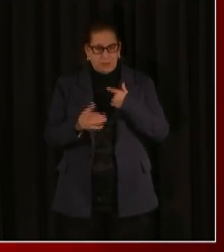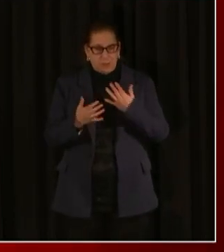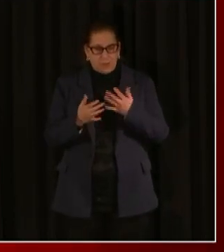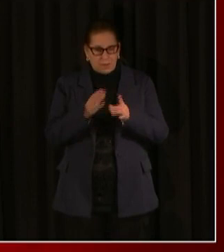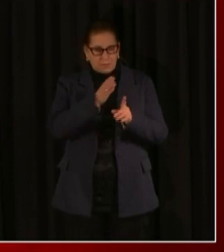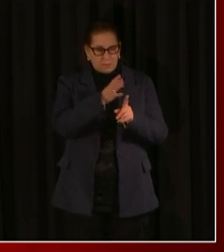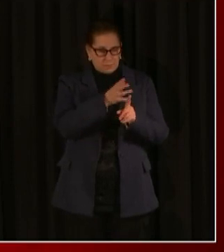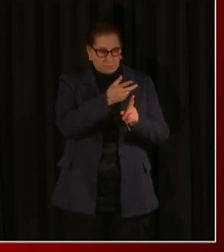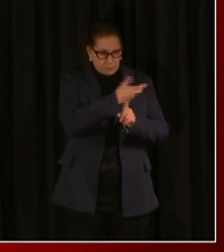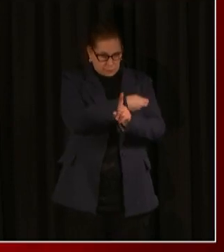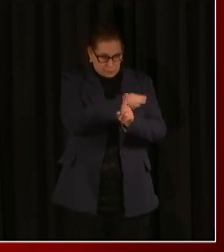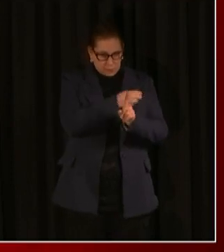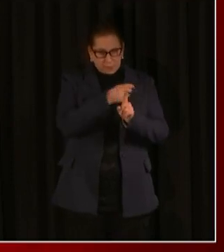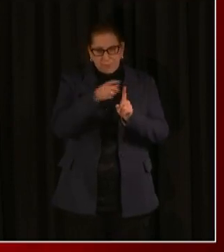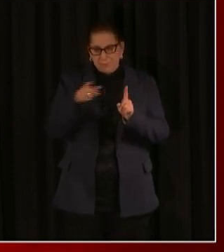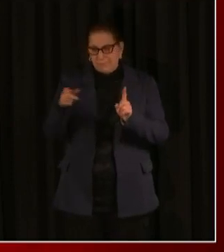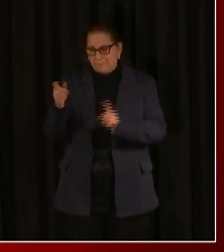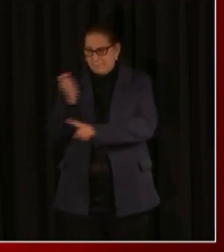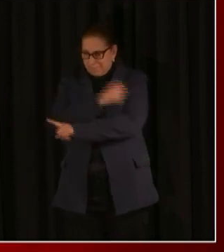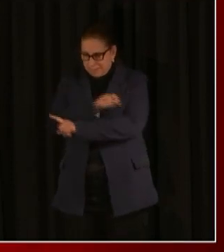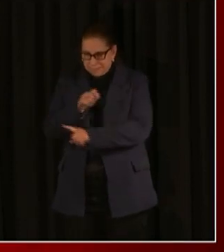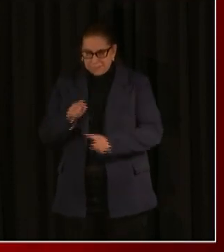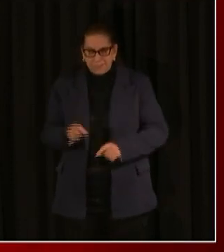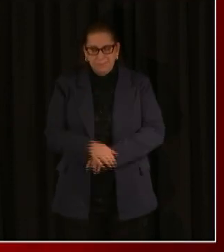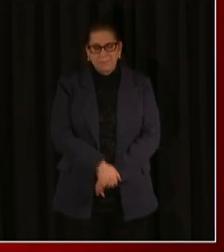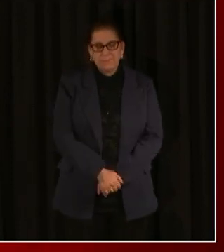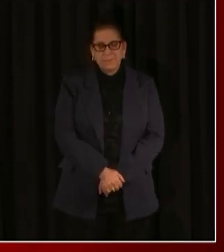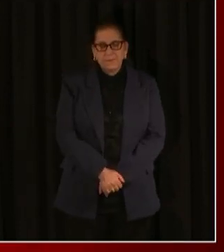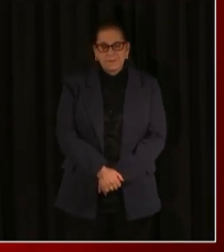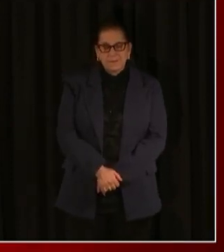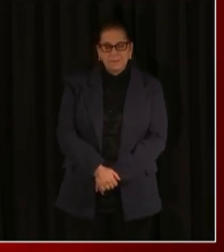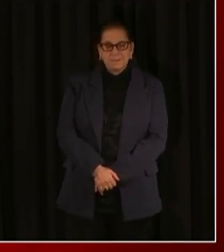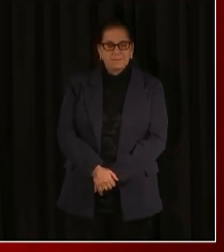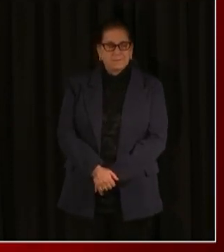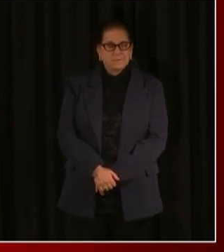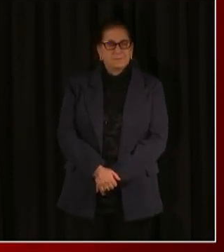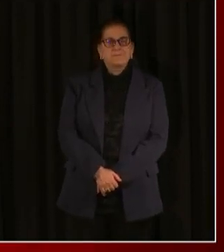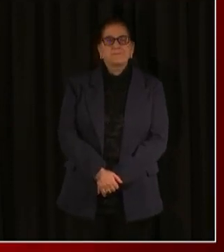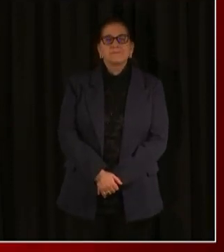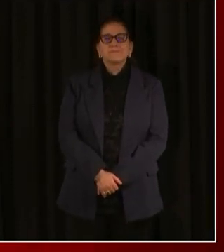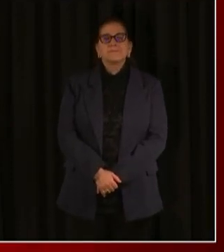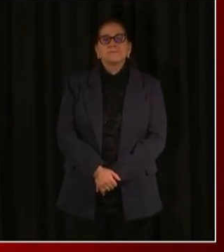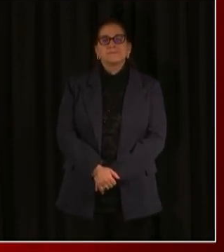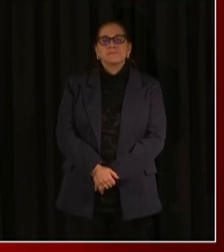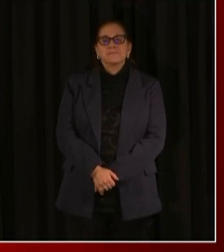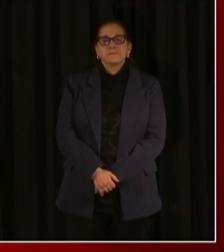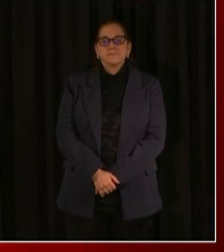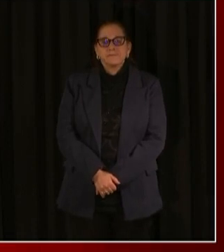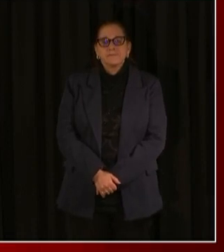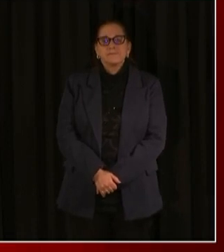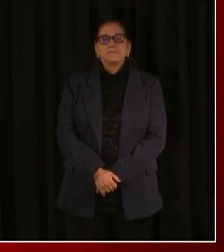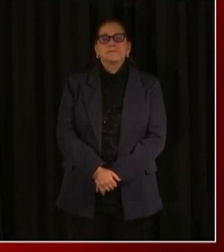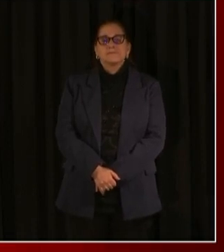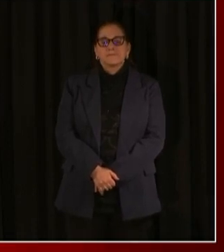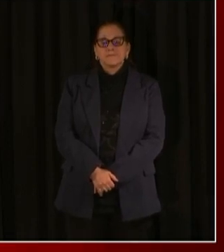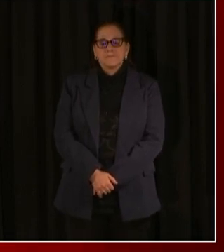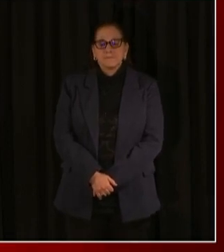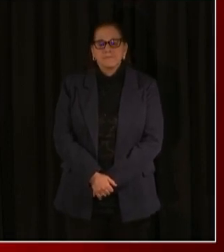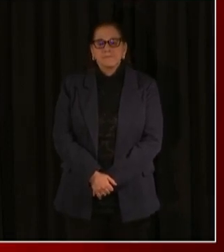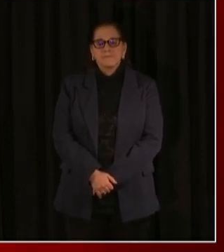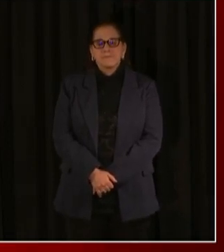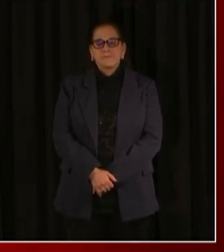There hasn't been any interaction. There is much data about taking the two vaccines at the same